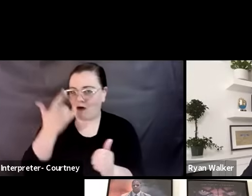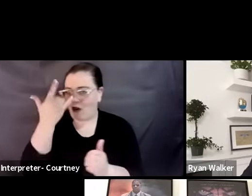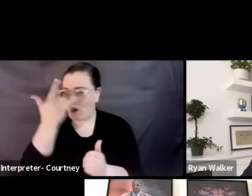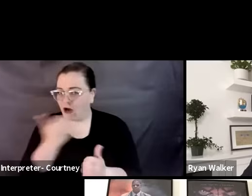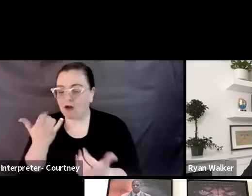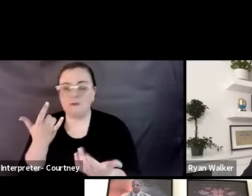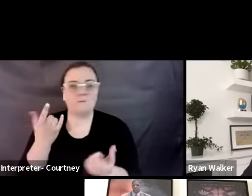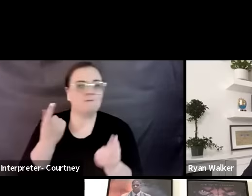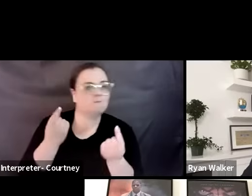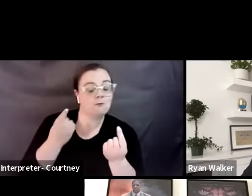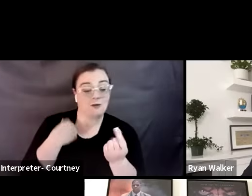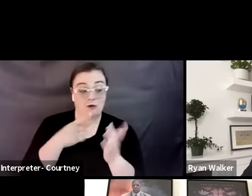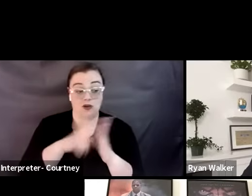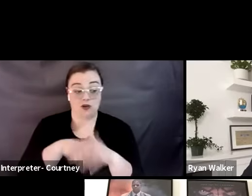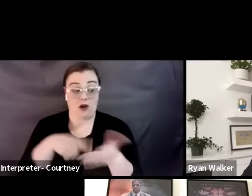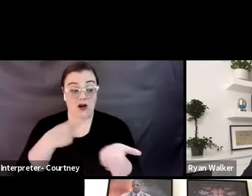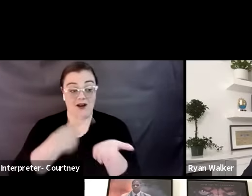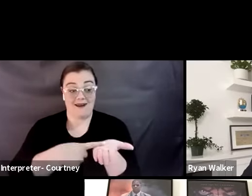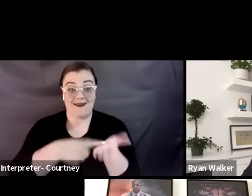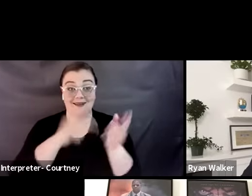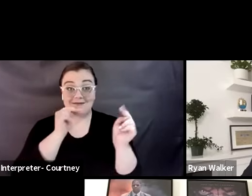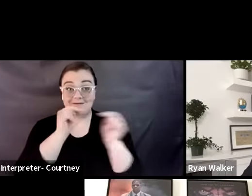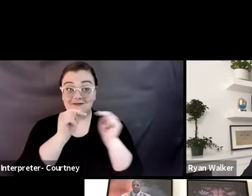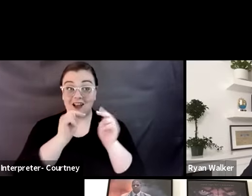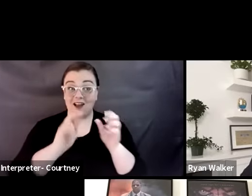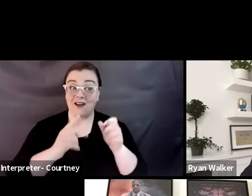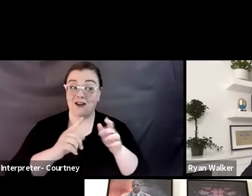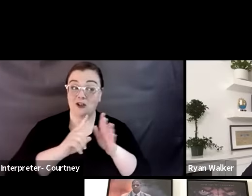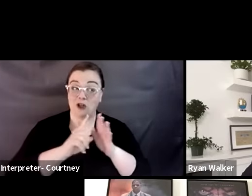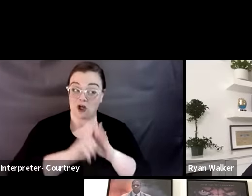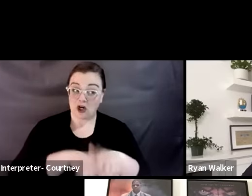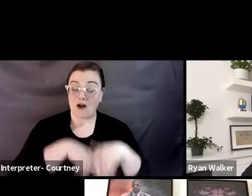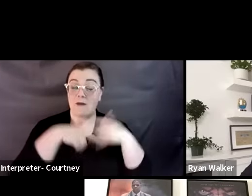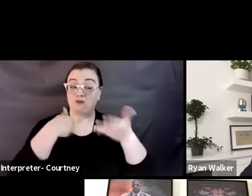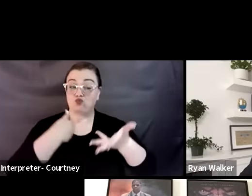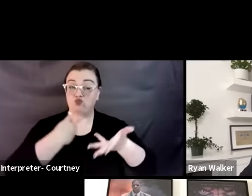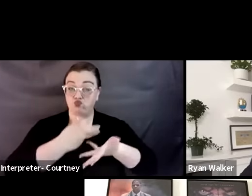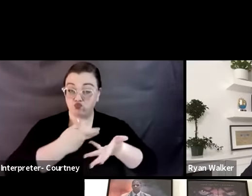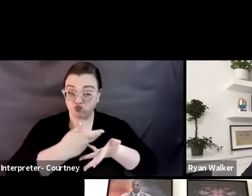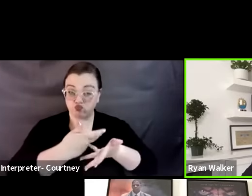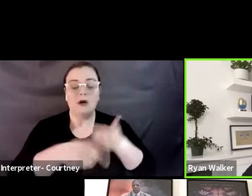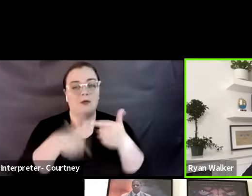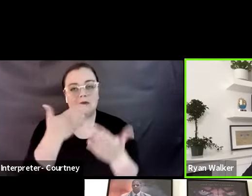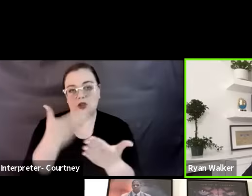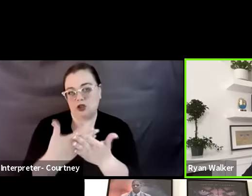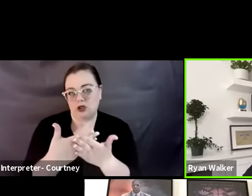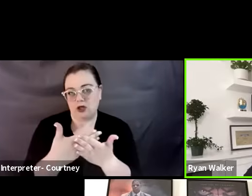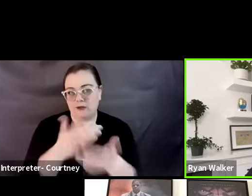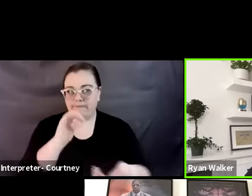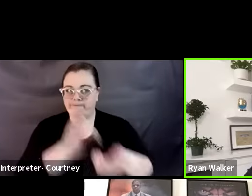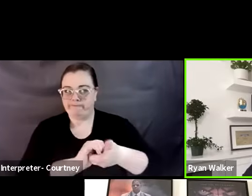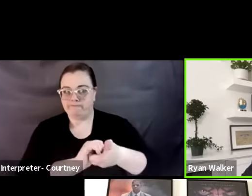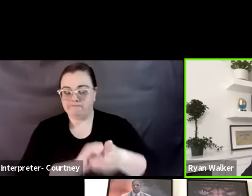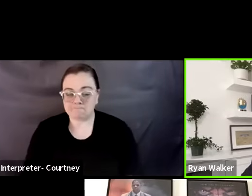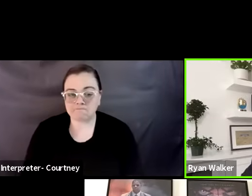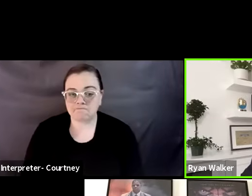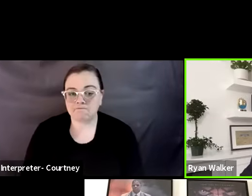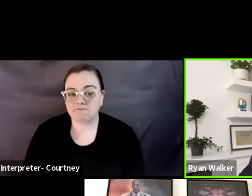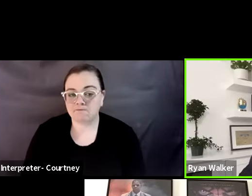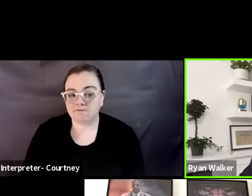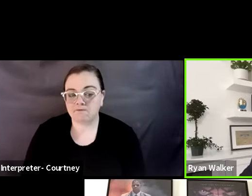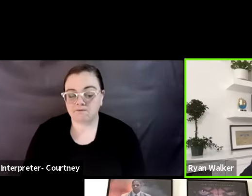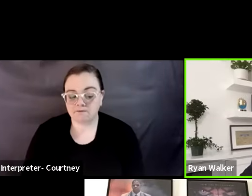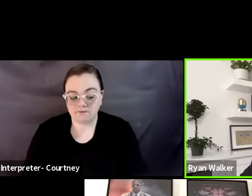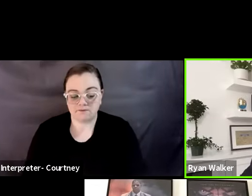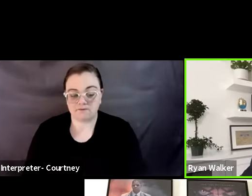early on and figure out how we're going to pay for everything, that would be a good thing. Absolutely. You mentioned